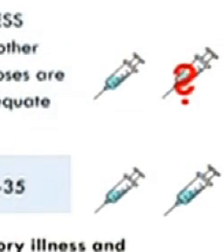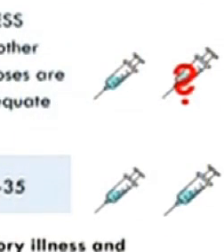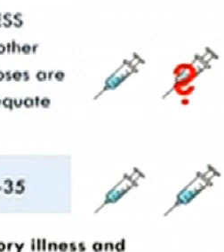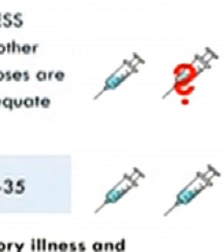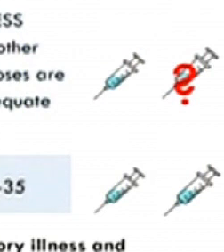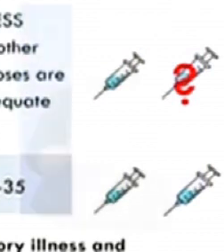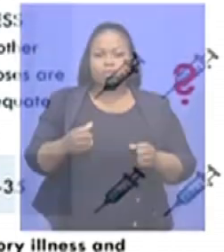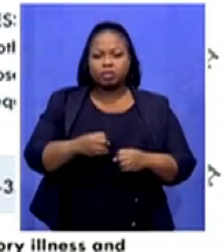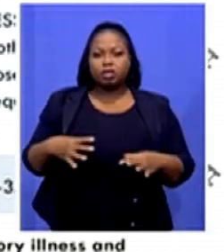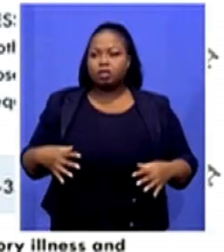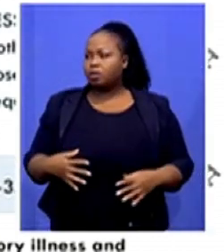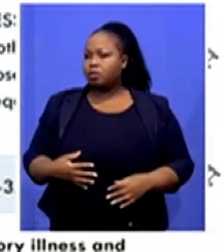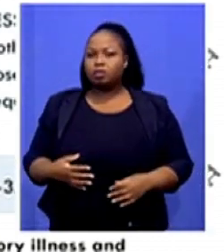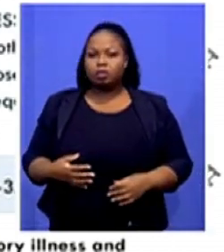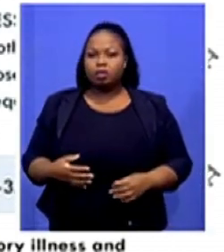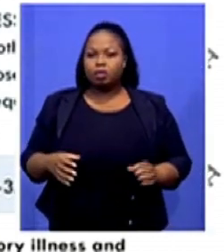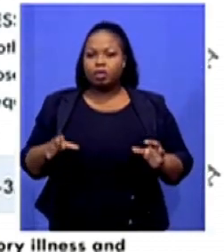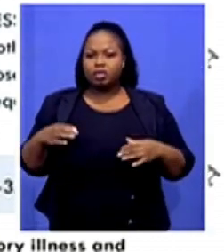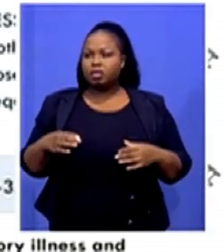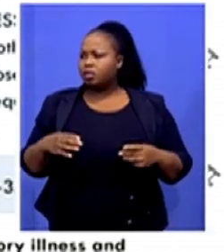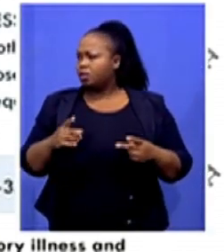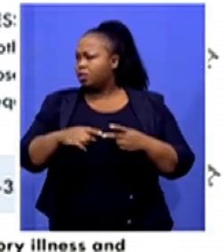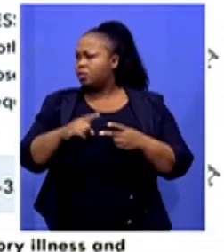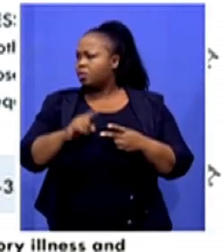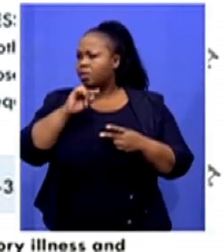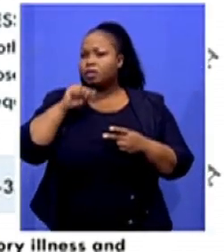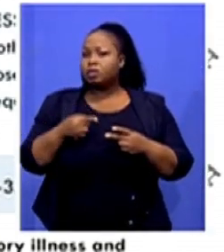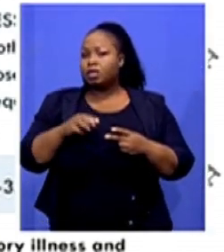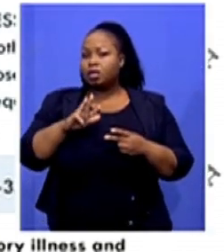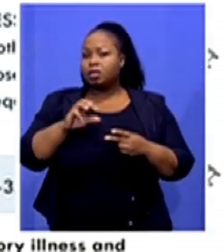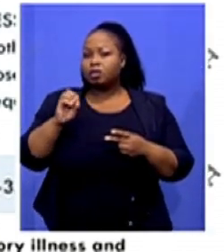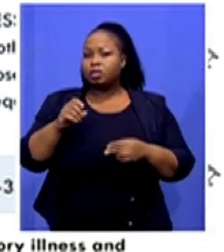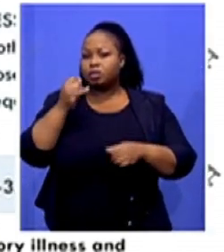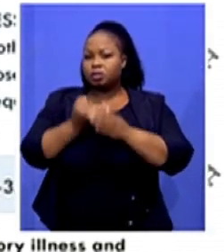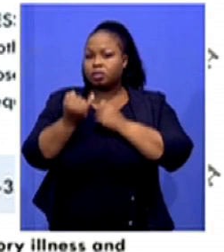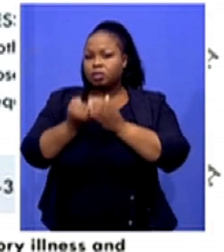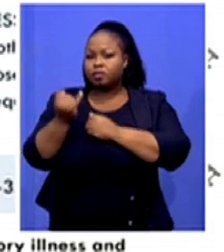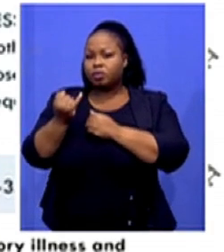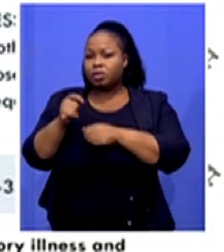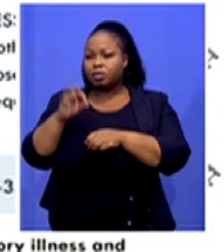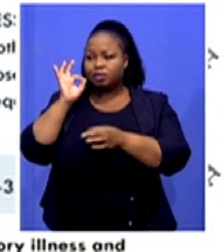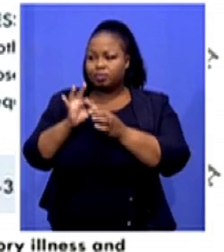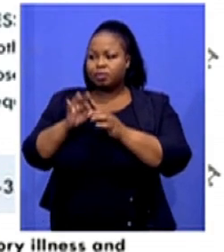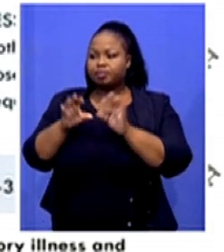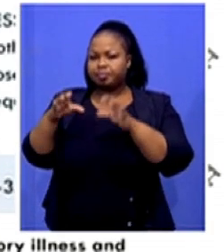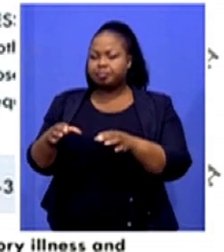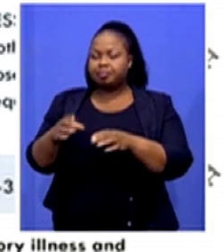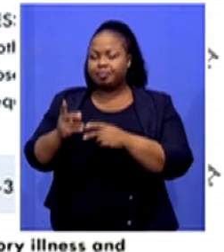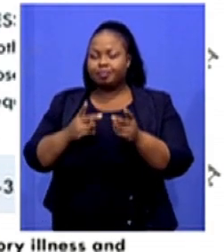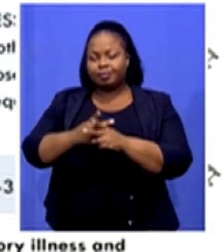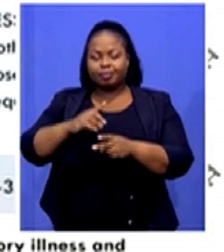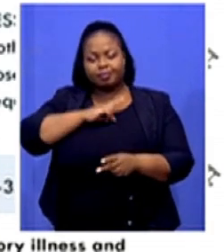is a larger group of 1,900 individuals. And this particular group, at this stage, we're planning on giving a single dose of